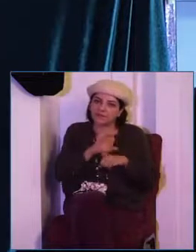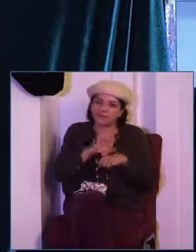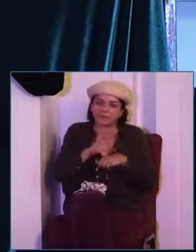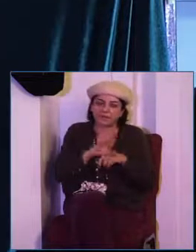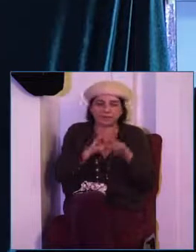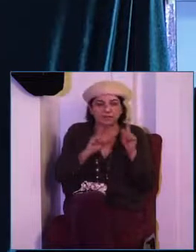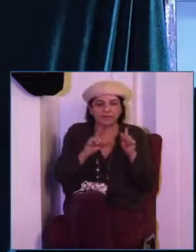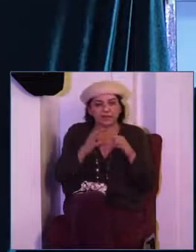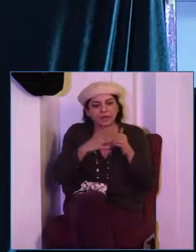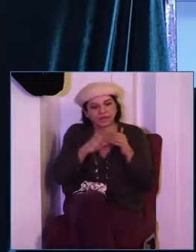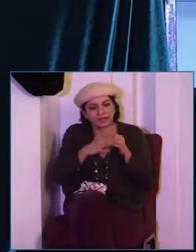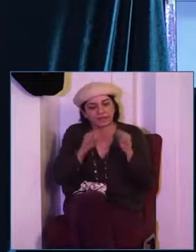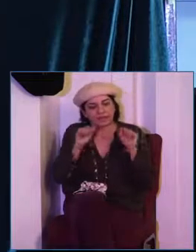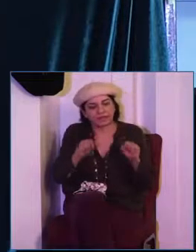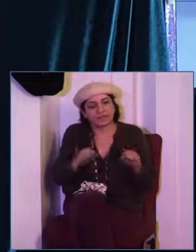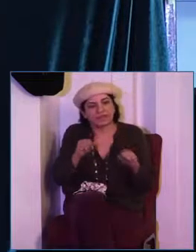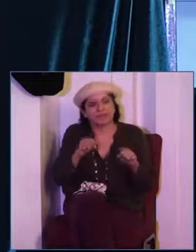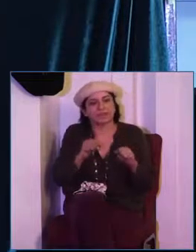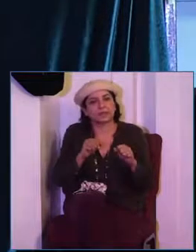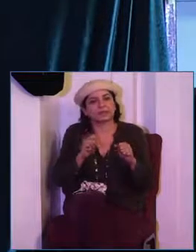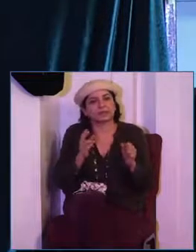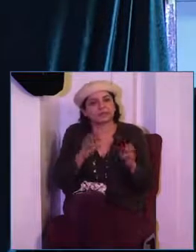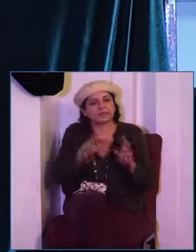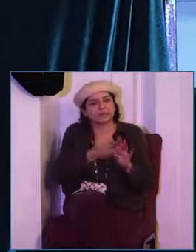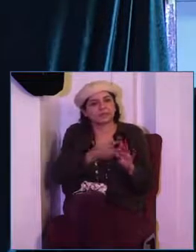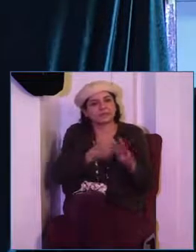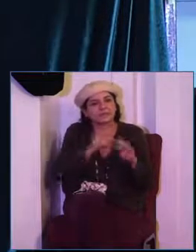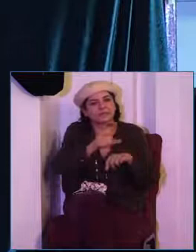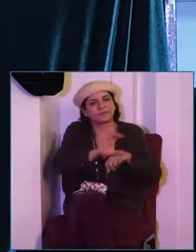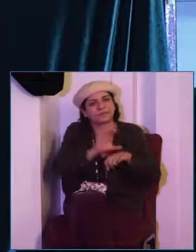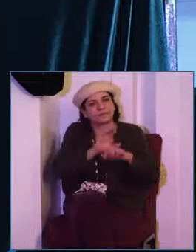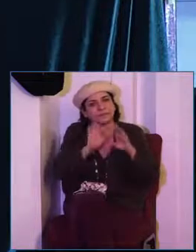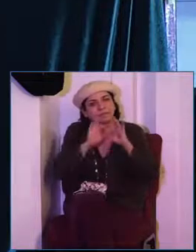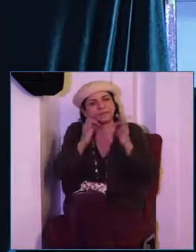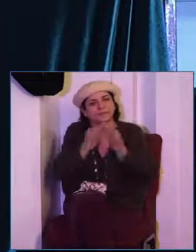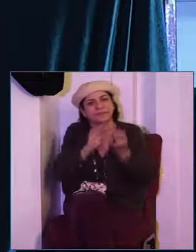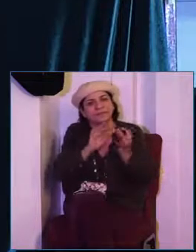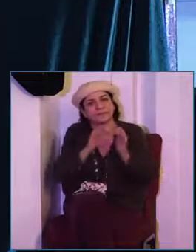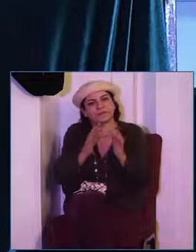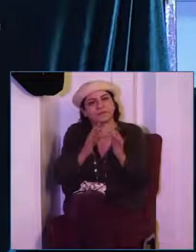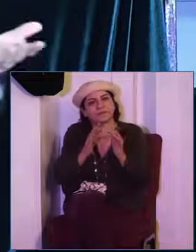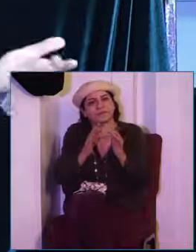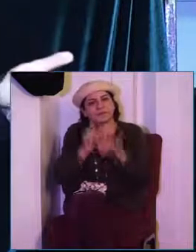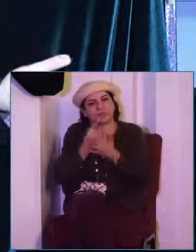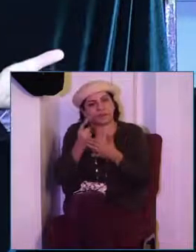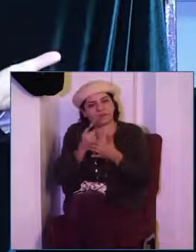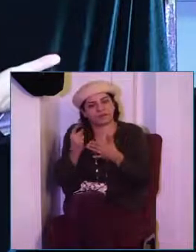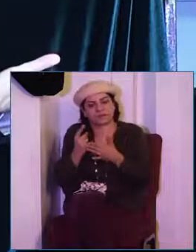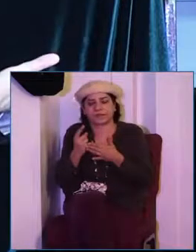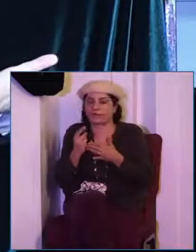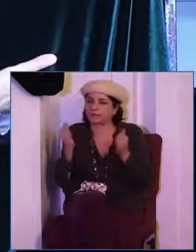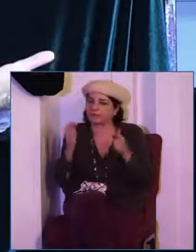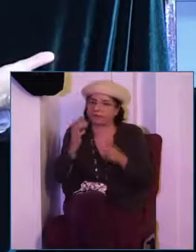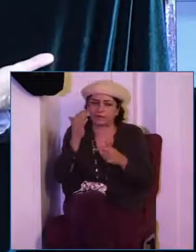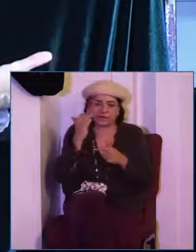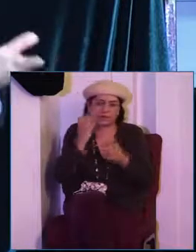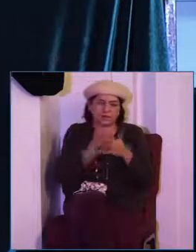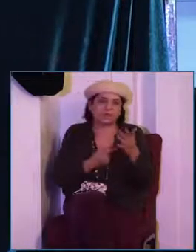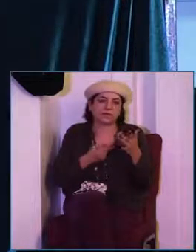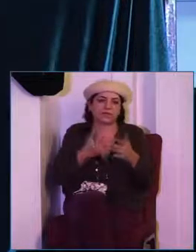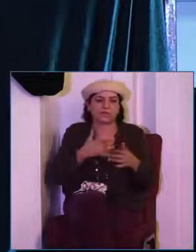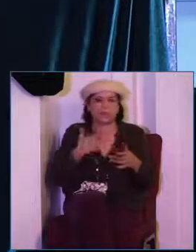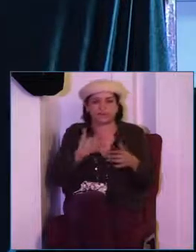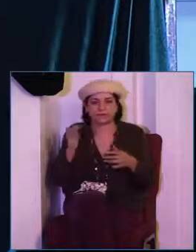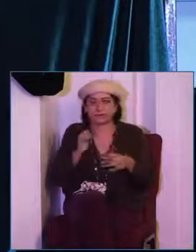I can at least be with my church family online every week. We all know what that feels like, so I just want to say thank you to those who are